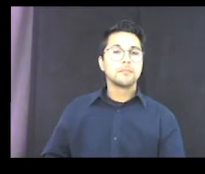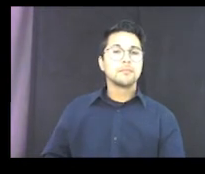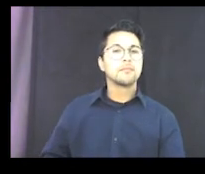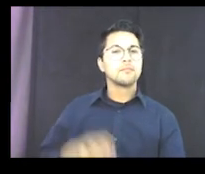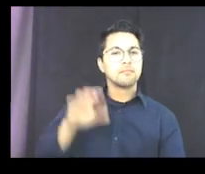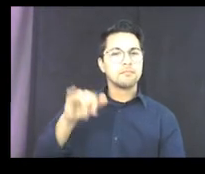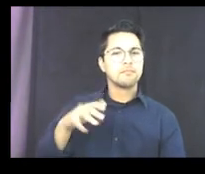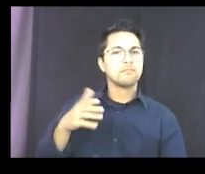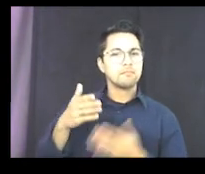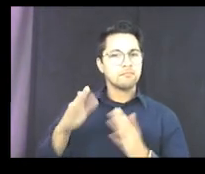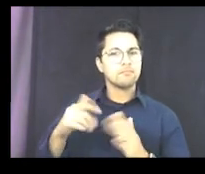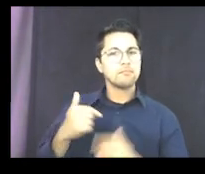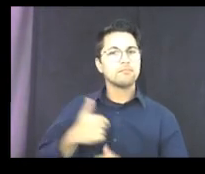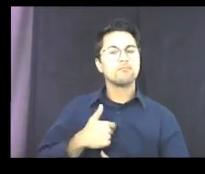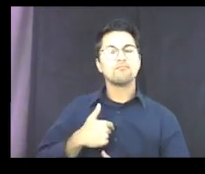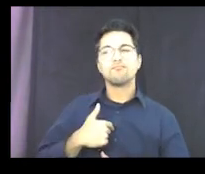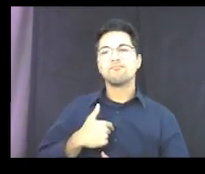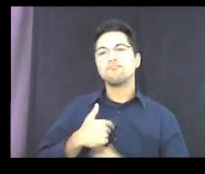has given me